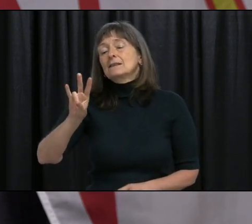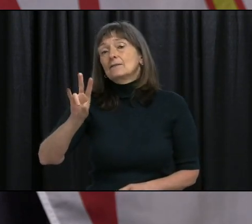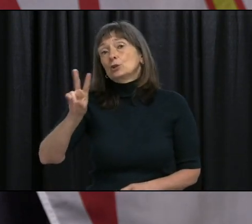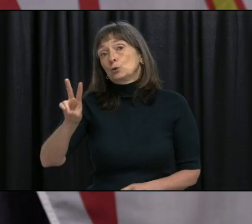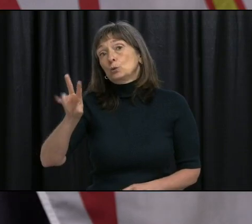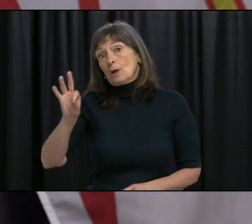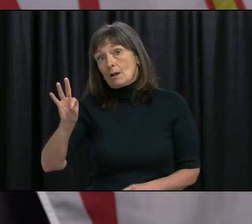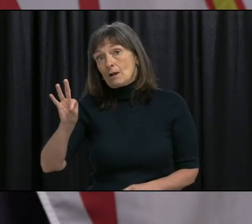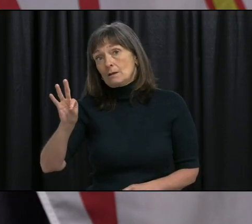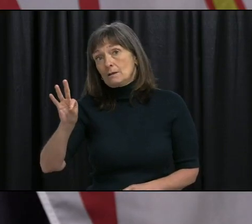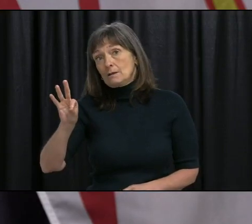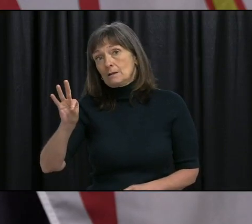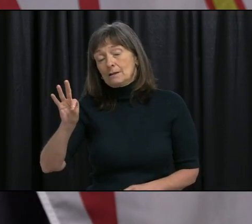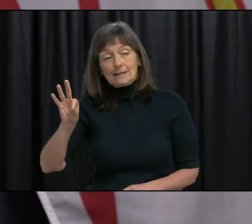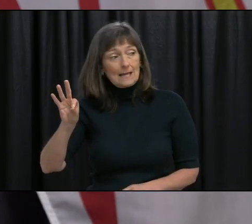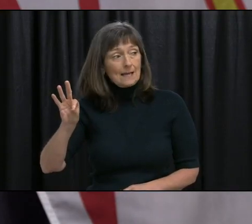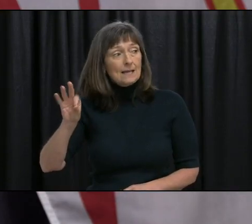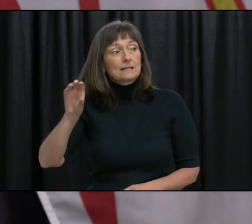888-729-0144.